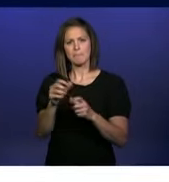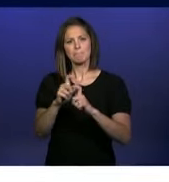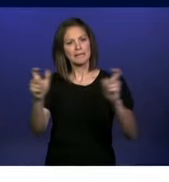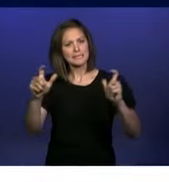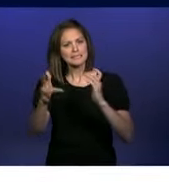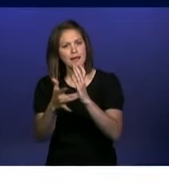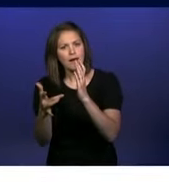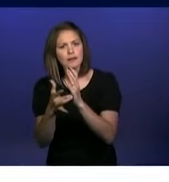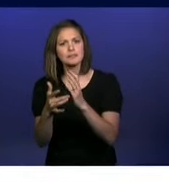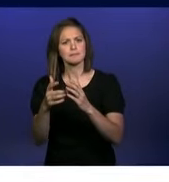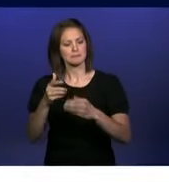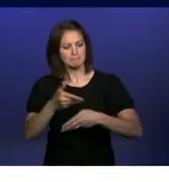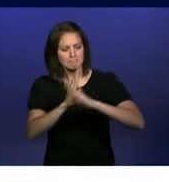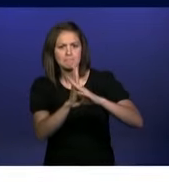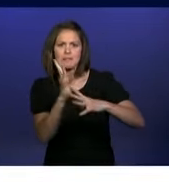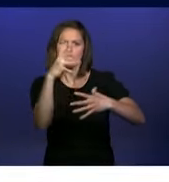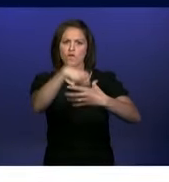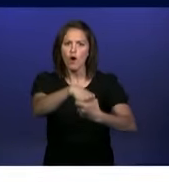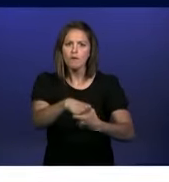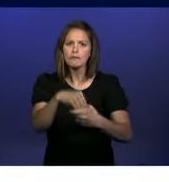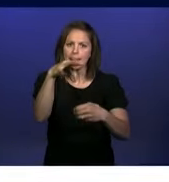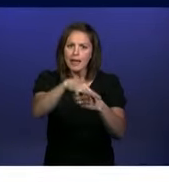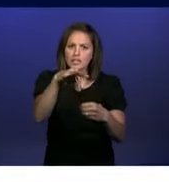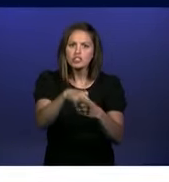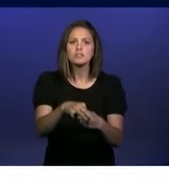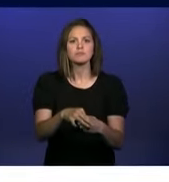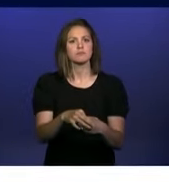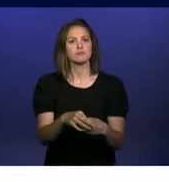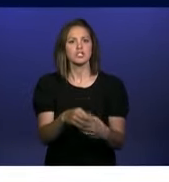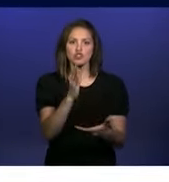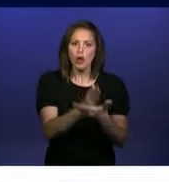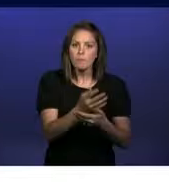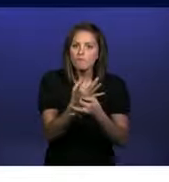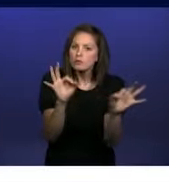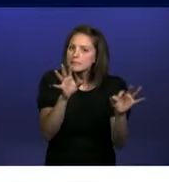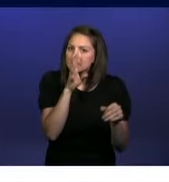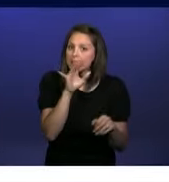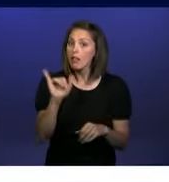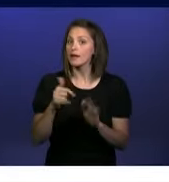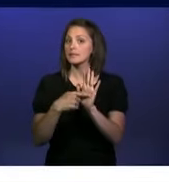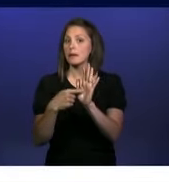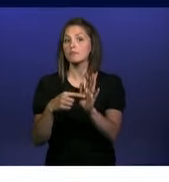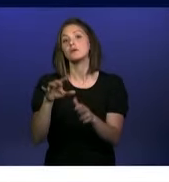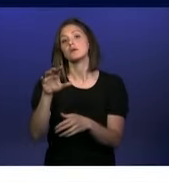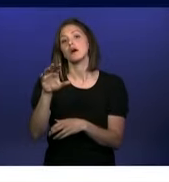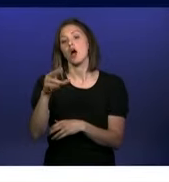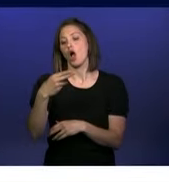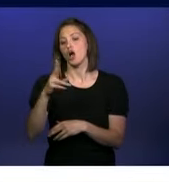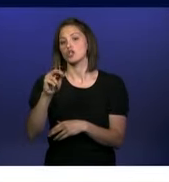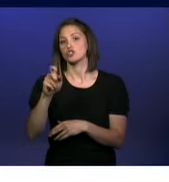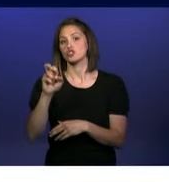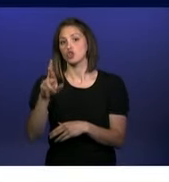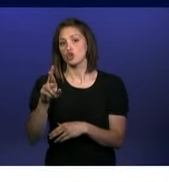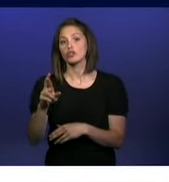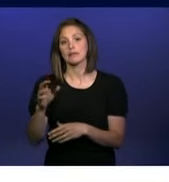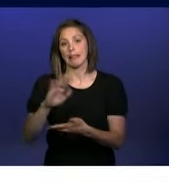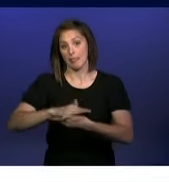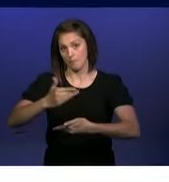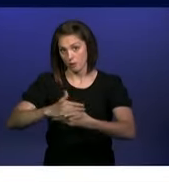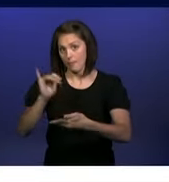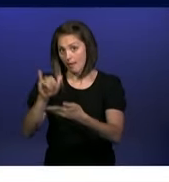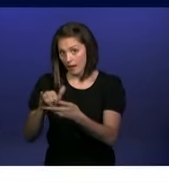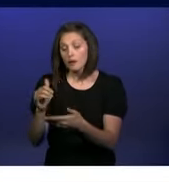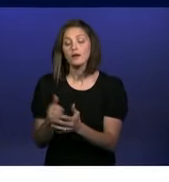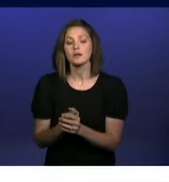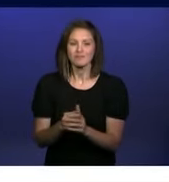censor free speech with respect to Hunter Biden's laptop, for example, that would have had influence. We're running out of time, and we have to get to closing